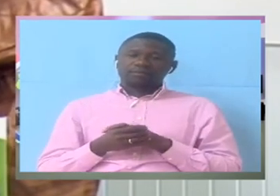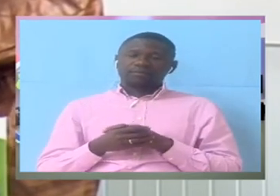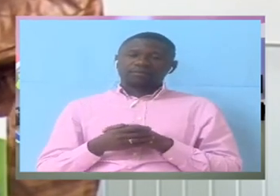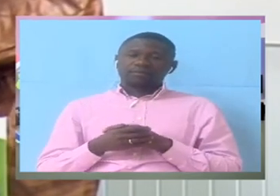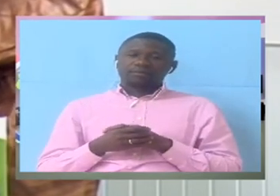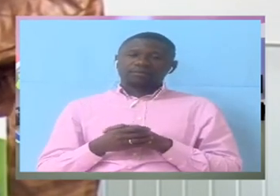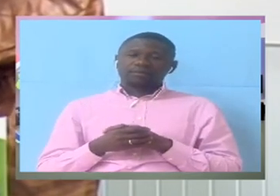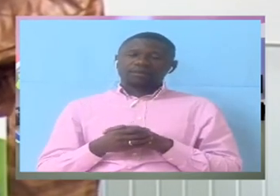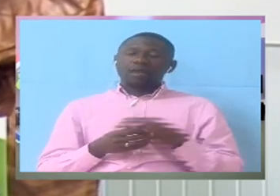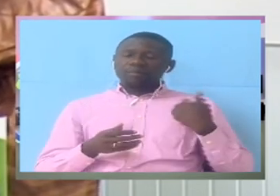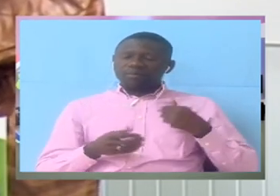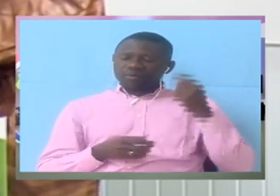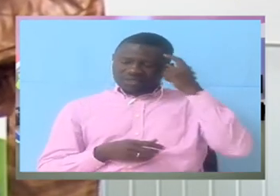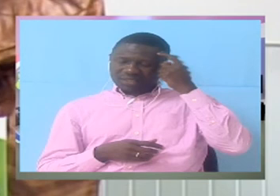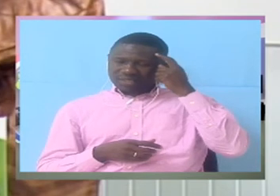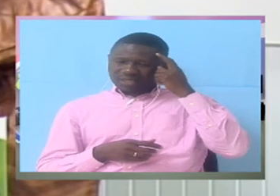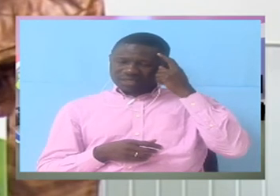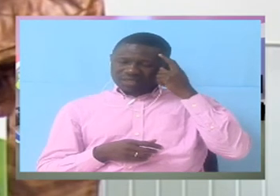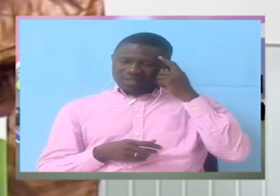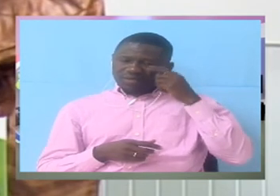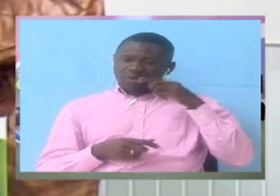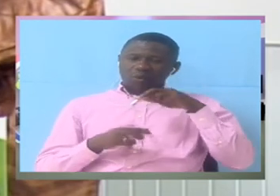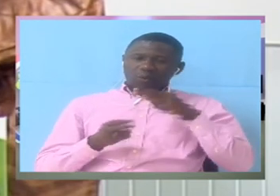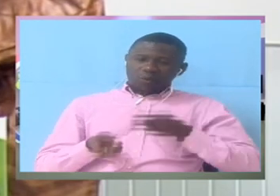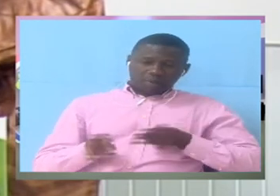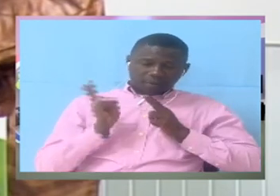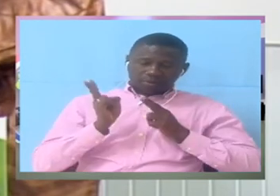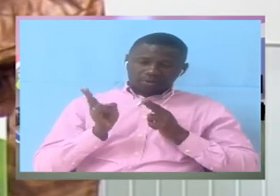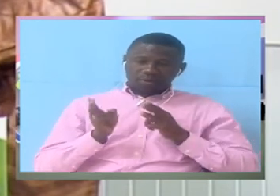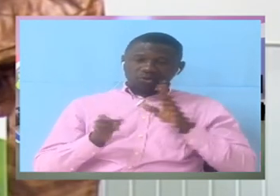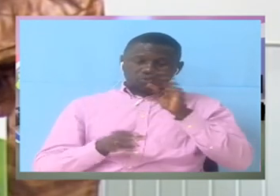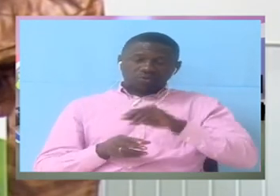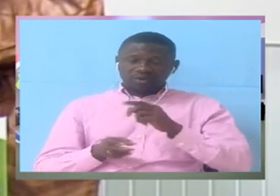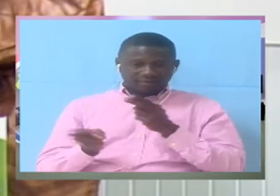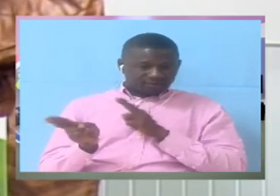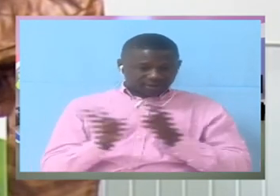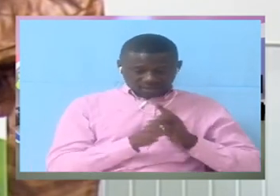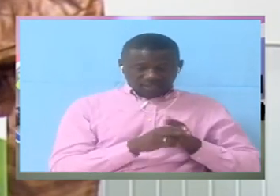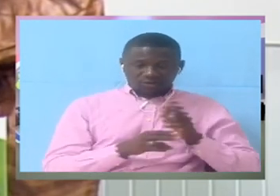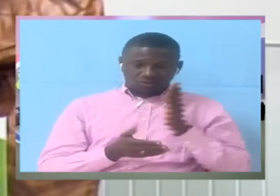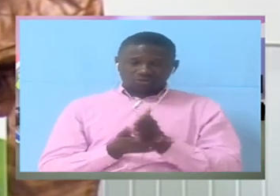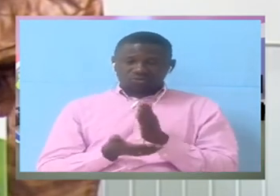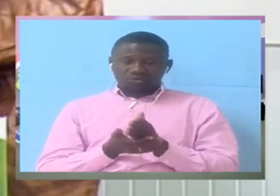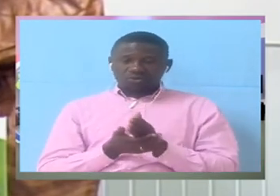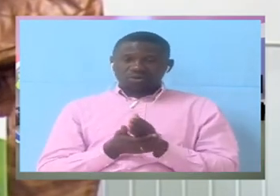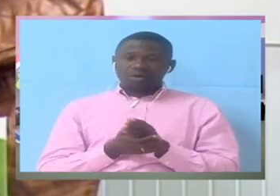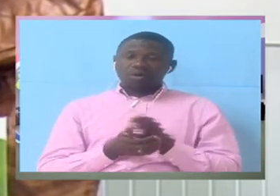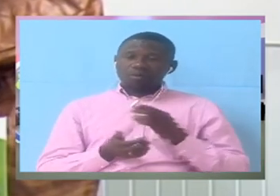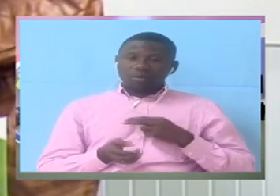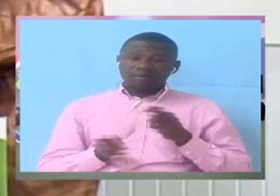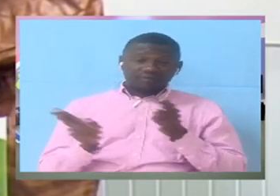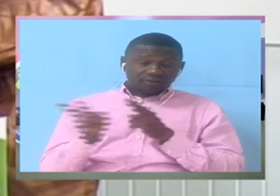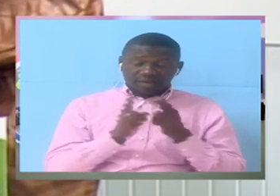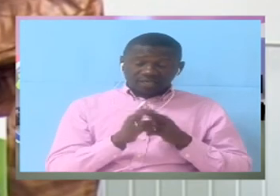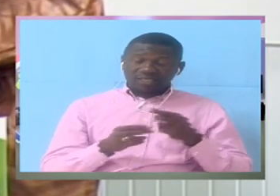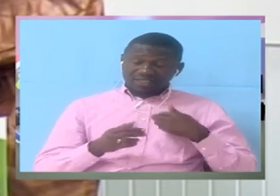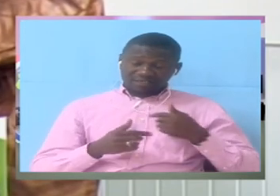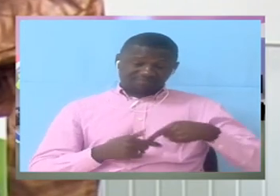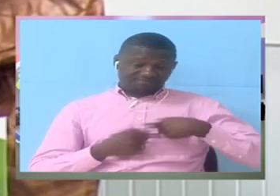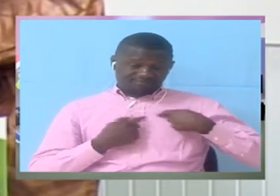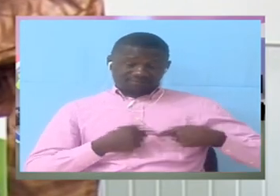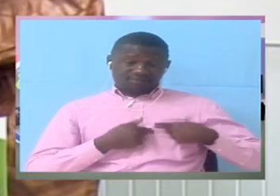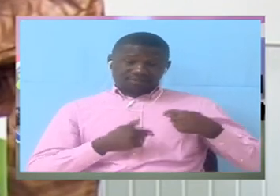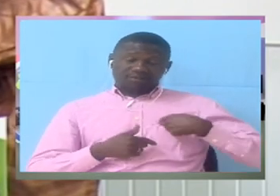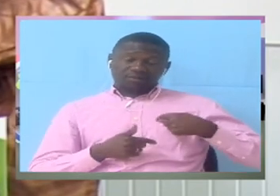people think that it is arms that do the fighting. Yes, true, arms participate in fighting, but